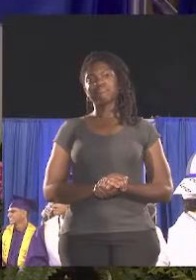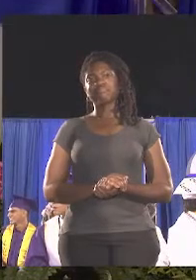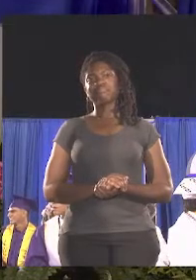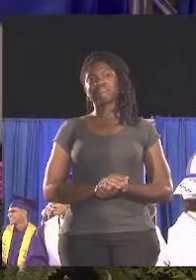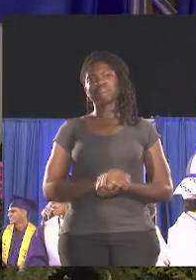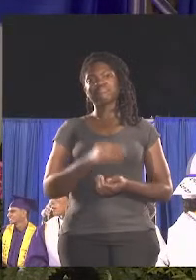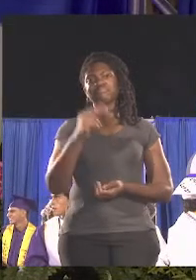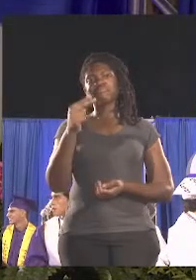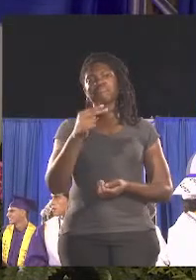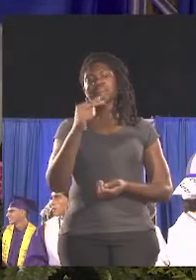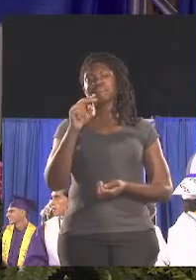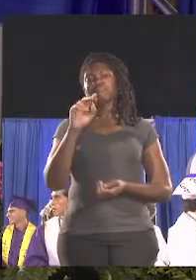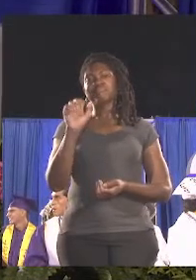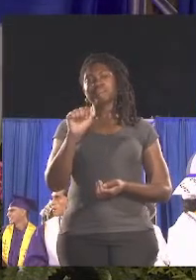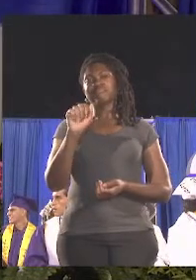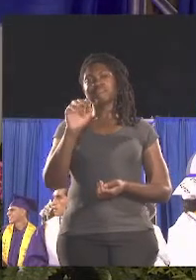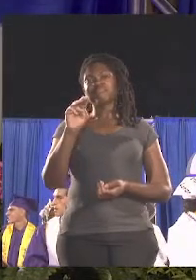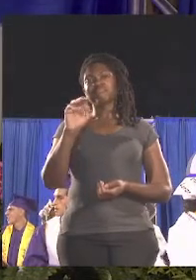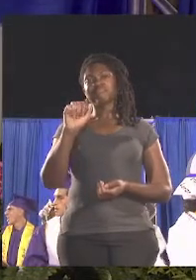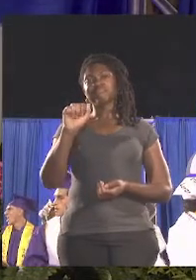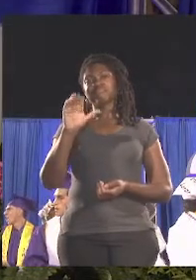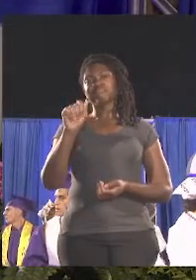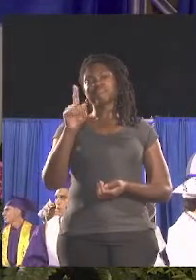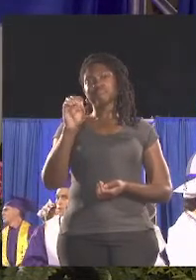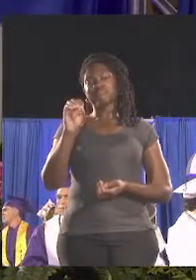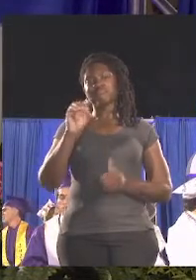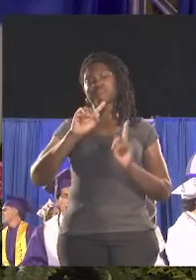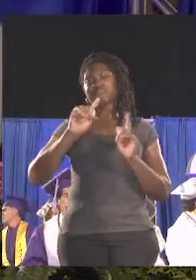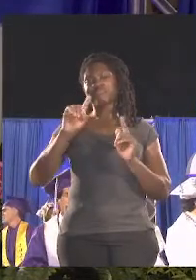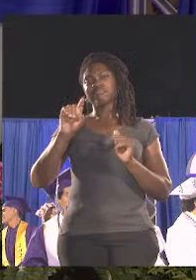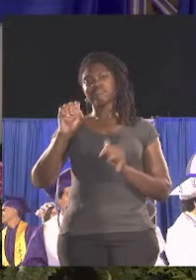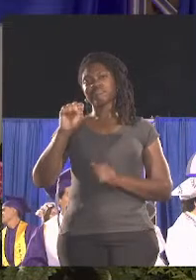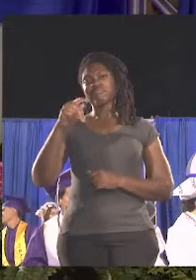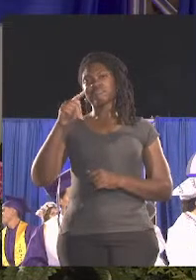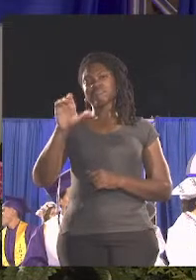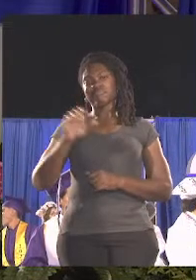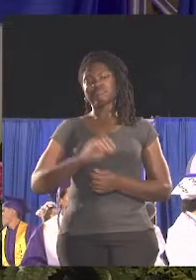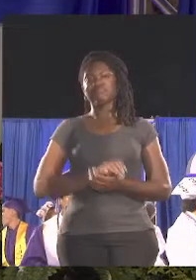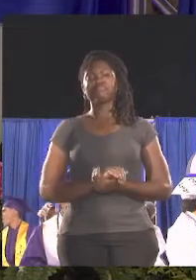Caden A. Mercado, St. Phillips College.